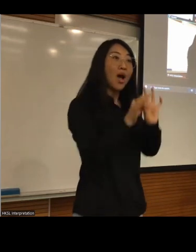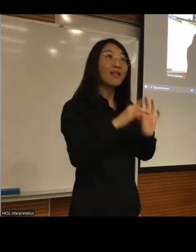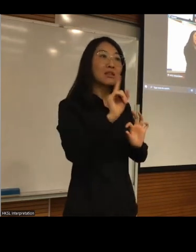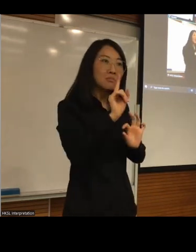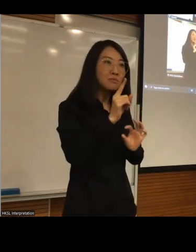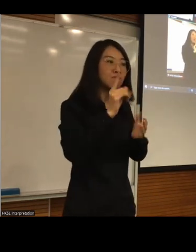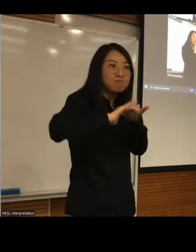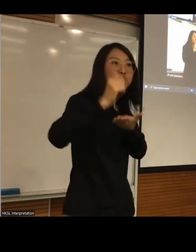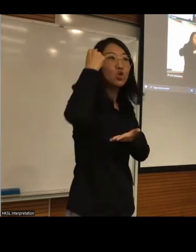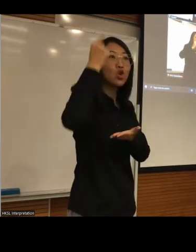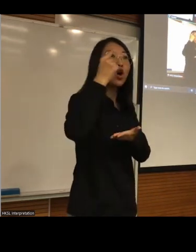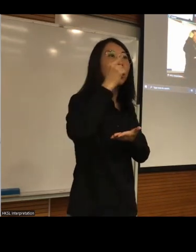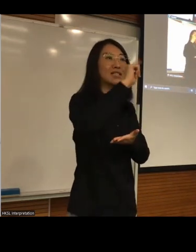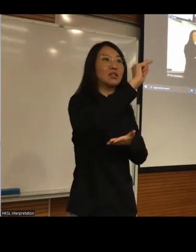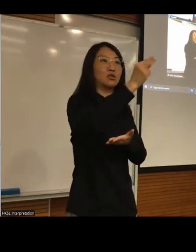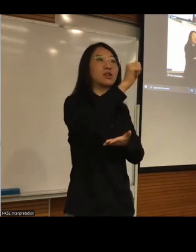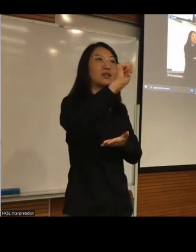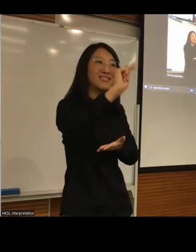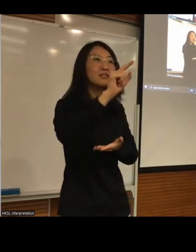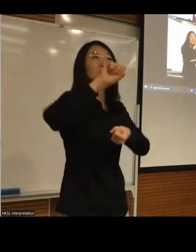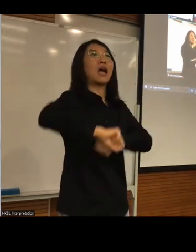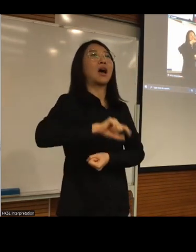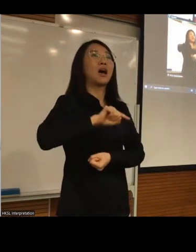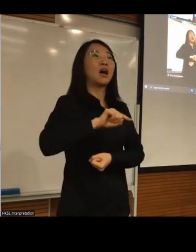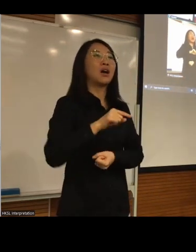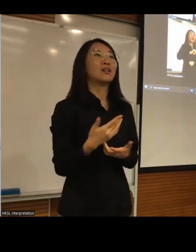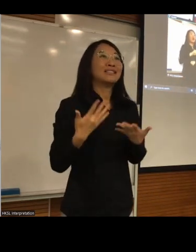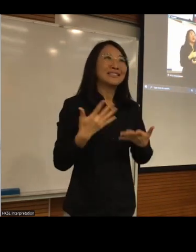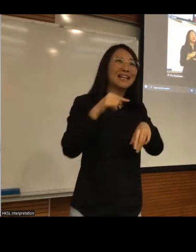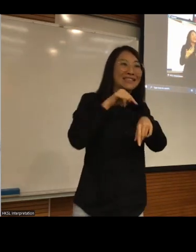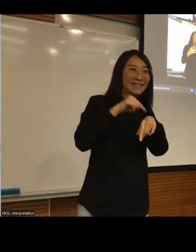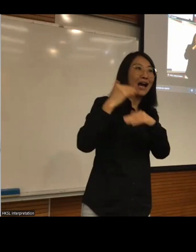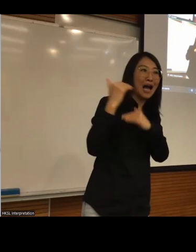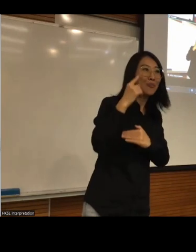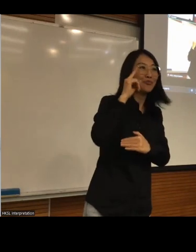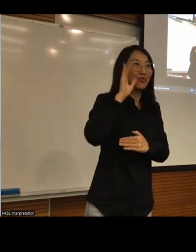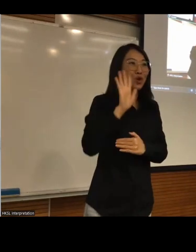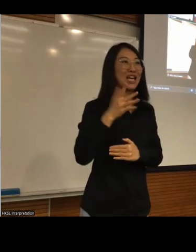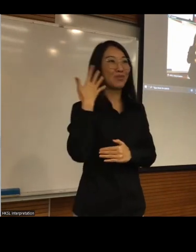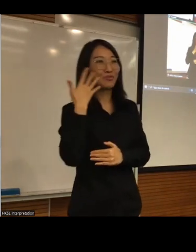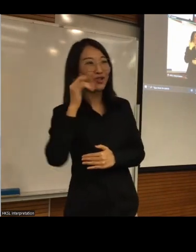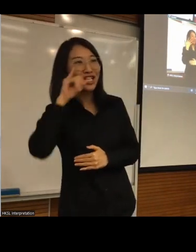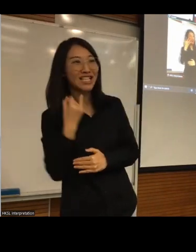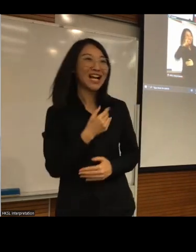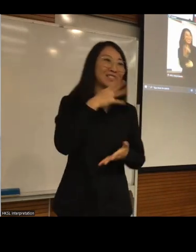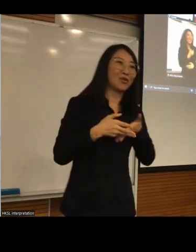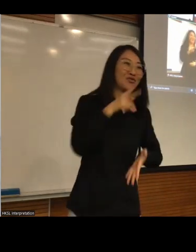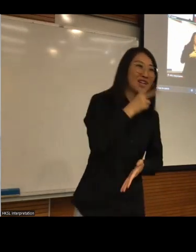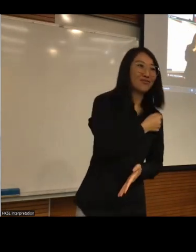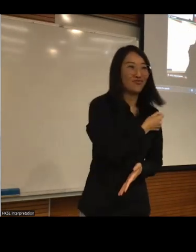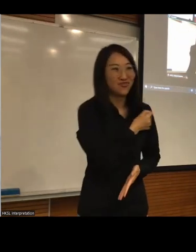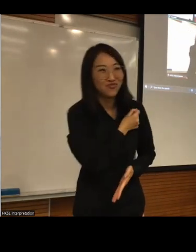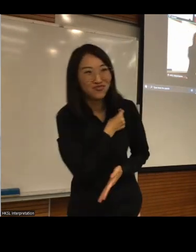Okay, because of the time limit, and we don't want Kat and Jessica, the two sign language interpreters today, to end